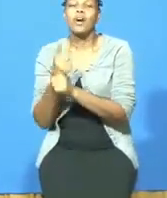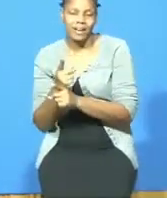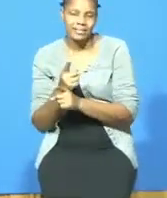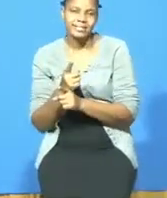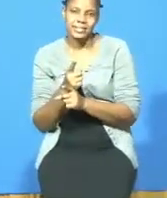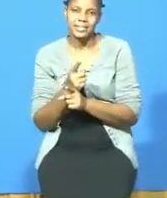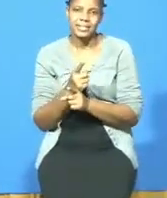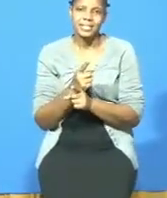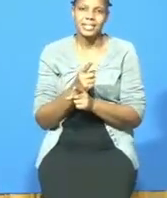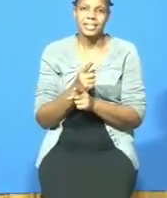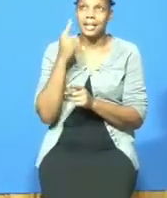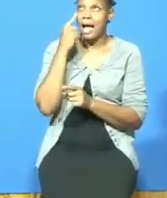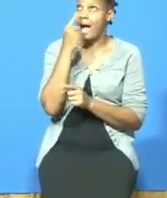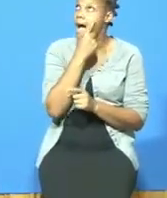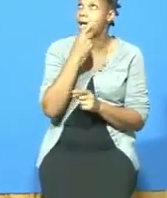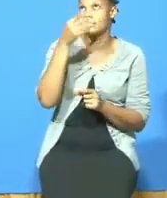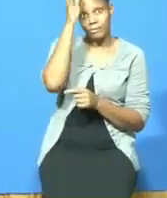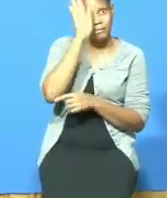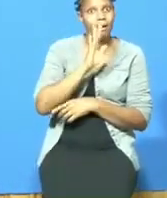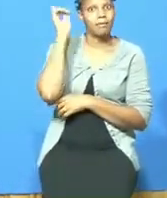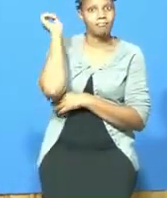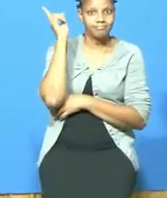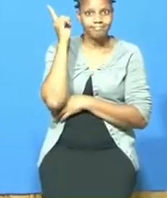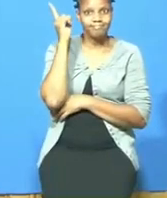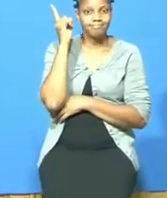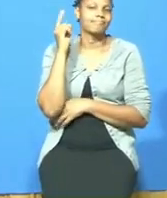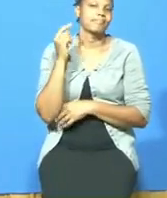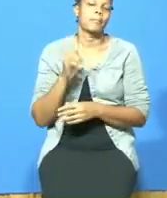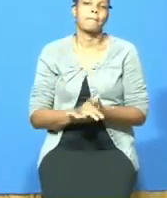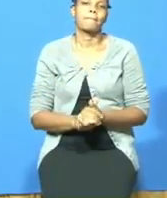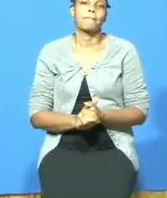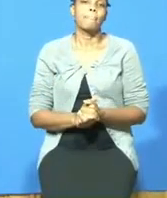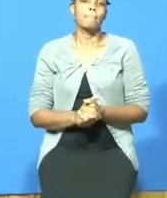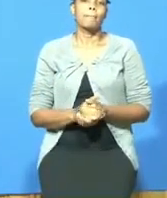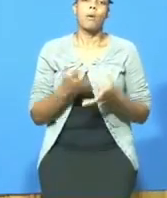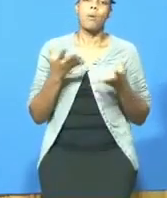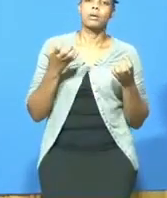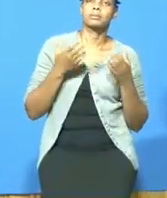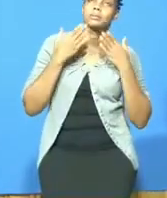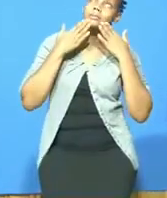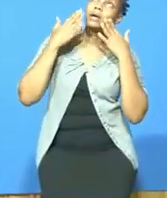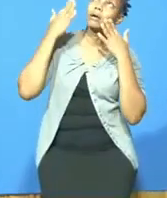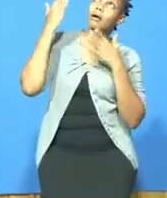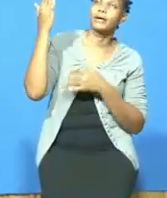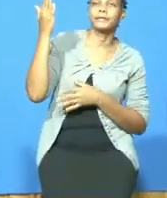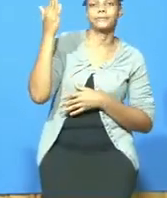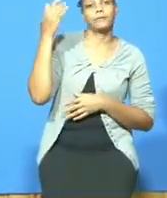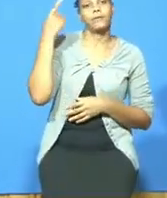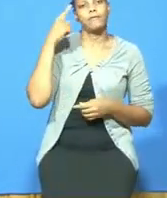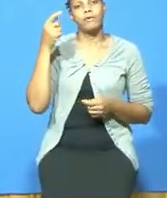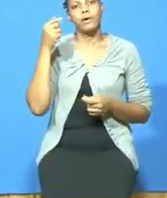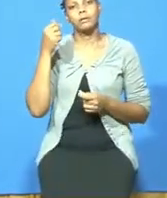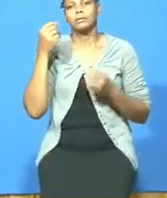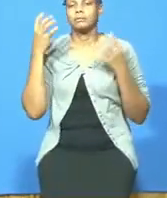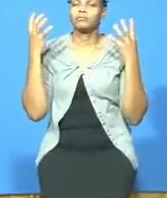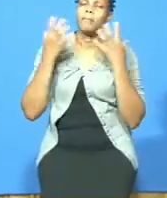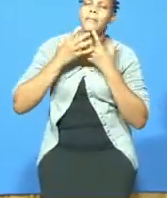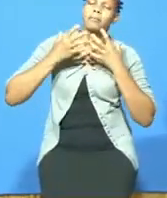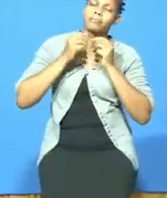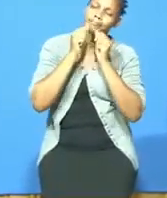right in the sight of Almighty God. And so I just want to give God thanks for his